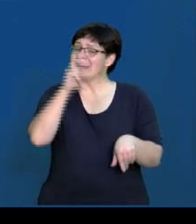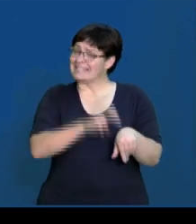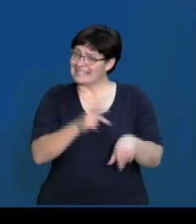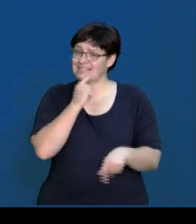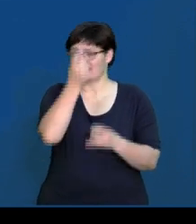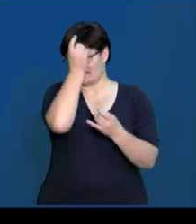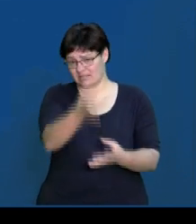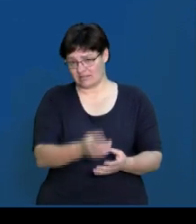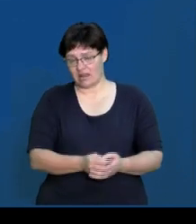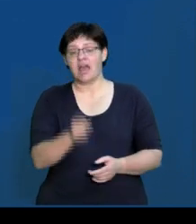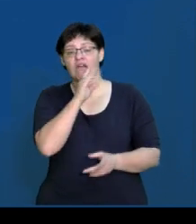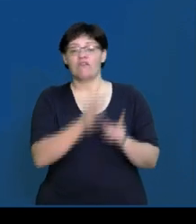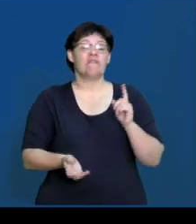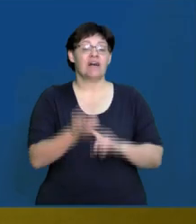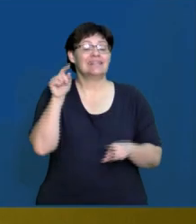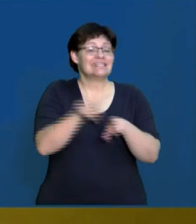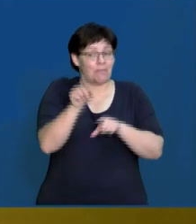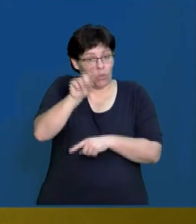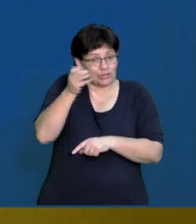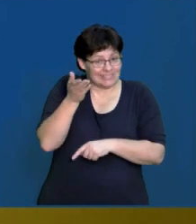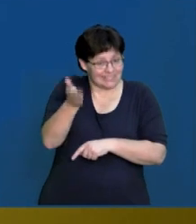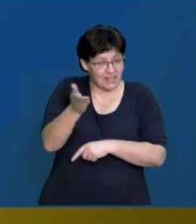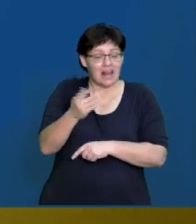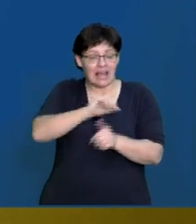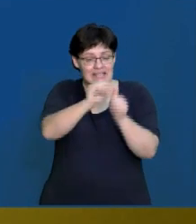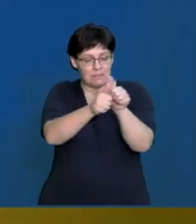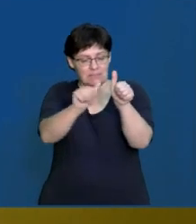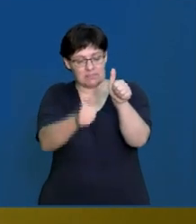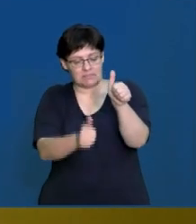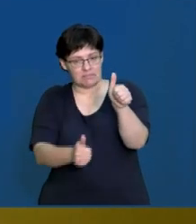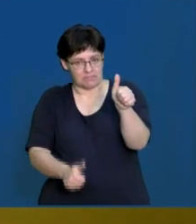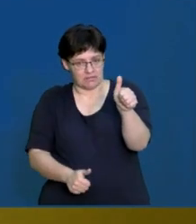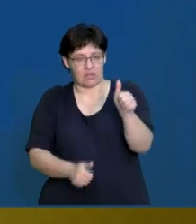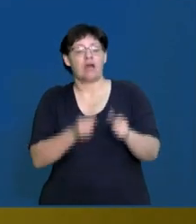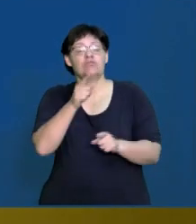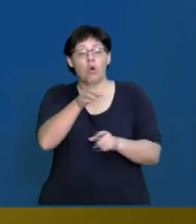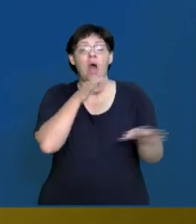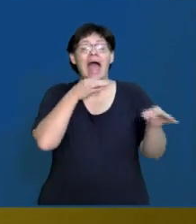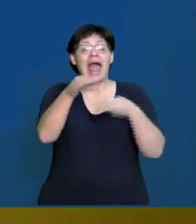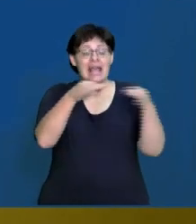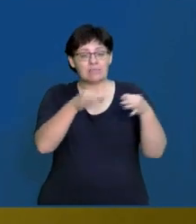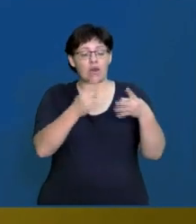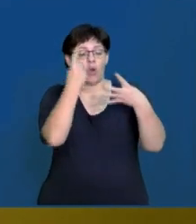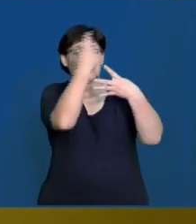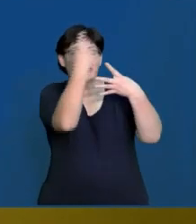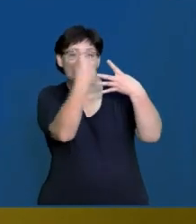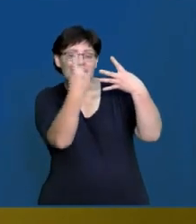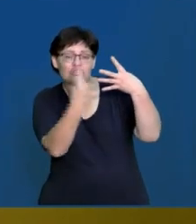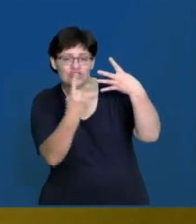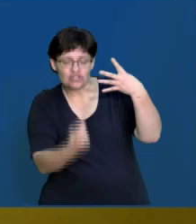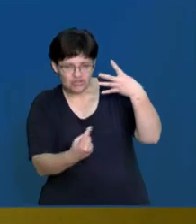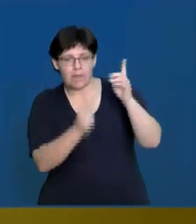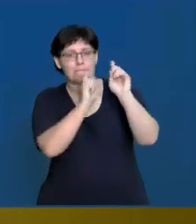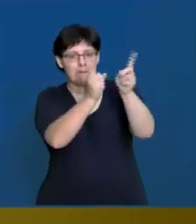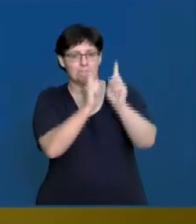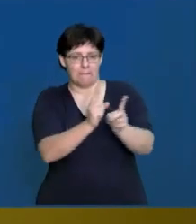What I need to say, boys and girls, typically if you find a question with subheadings that are given for you, your explanation needs to